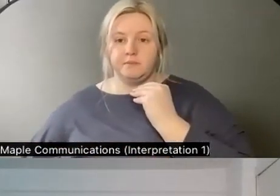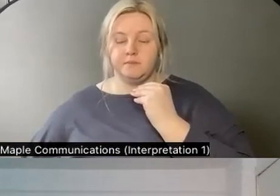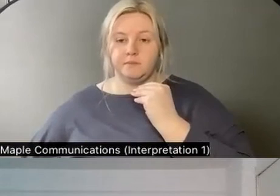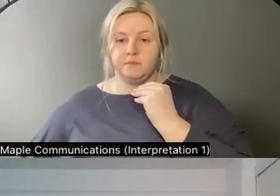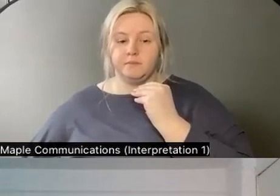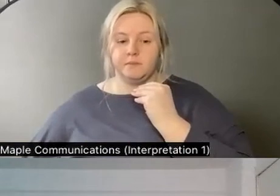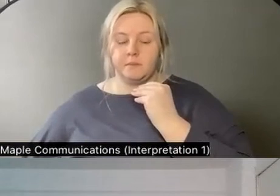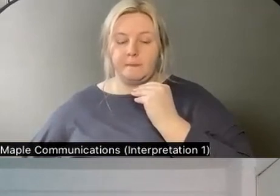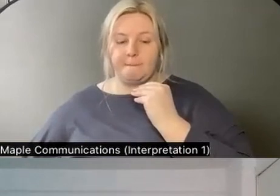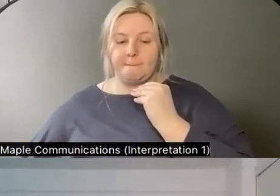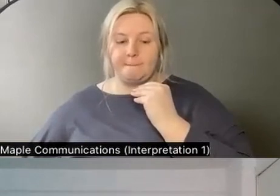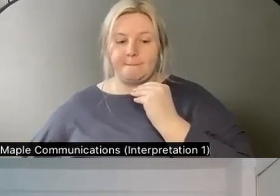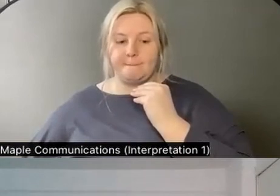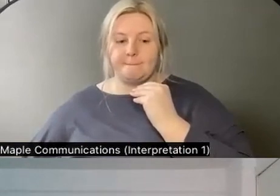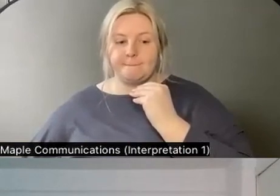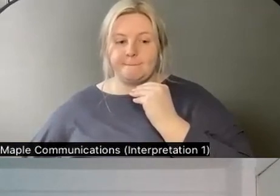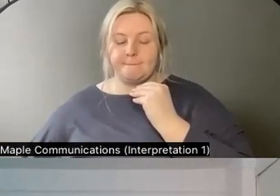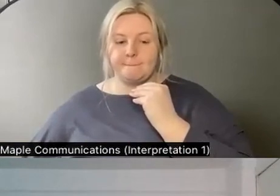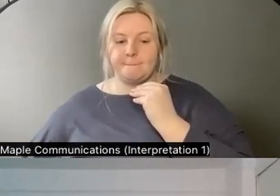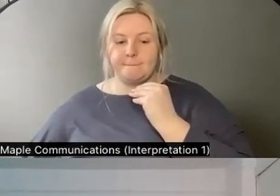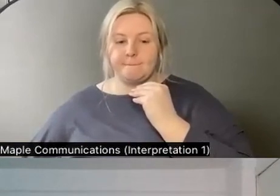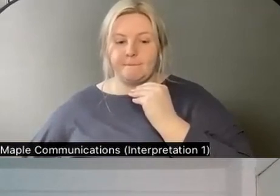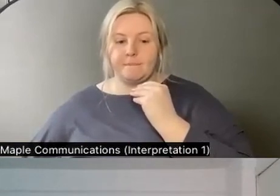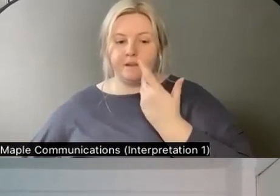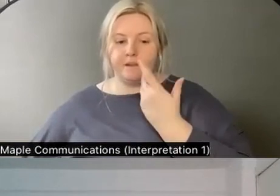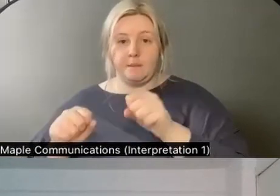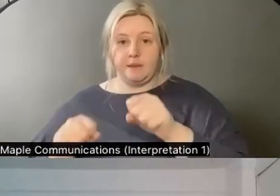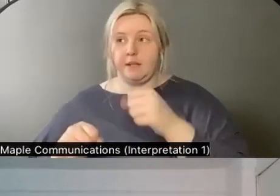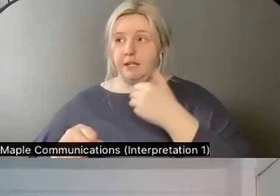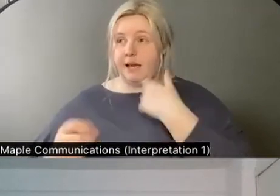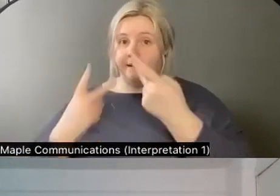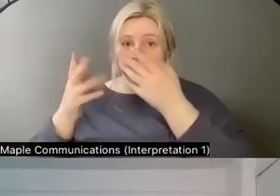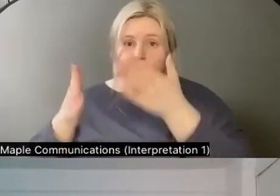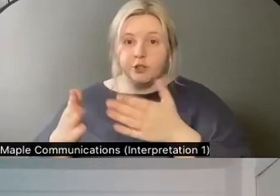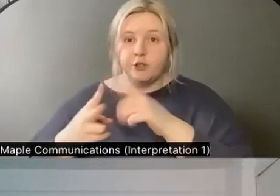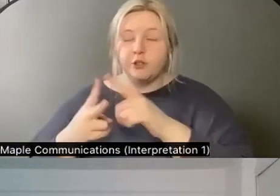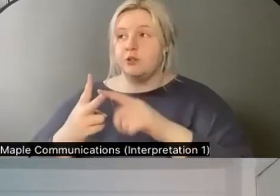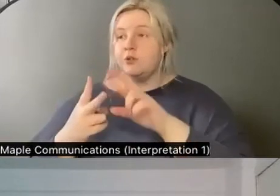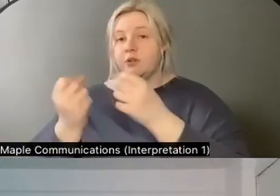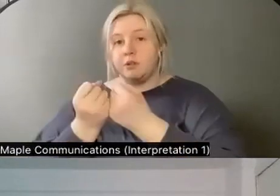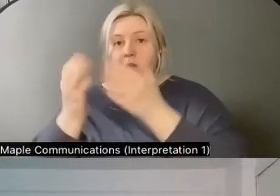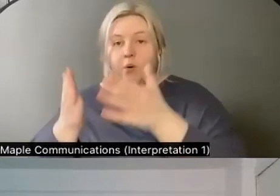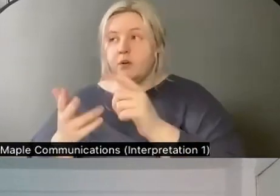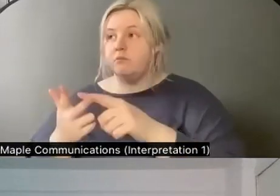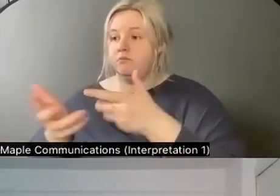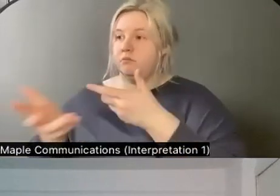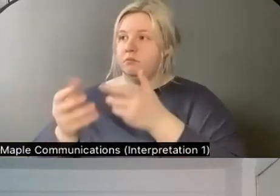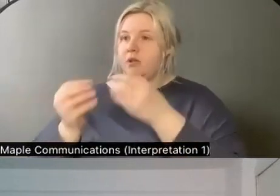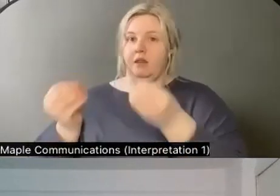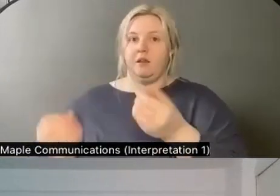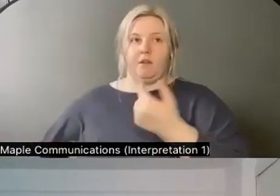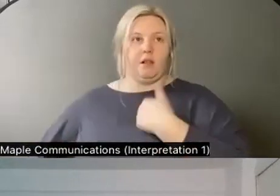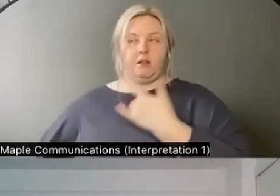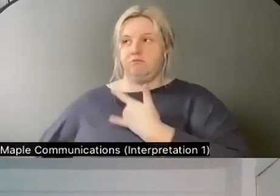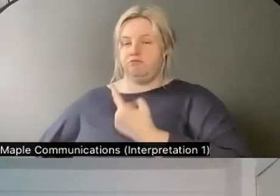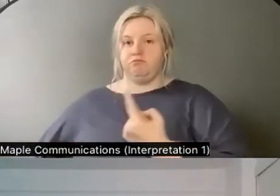belonging and like ability to have visitors, and thus like removing any interaction that you could possibly have with the public sphere, and